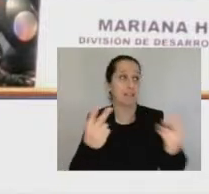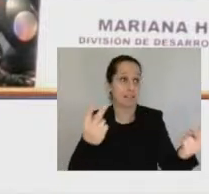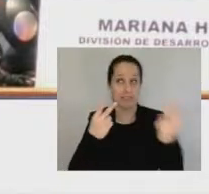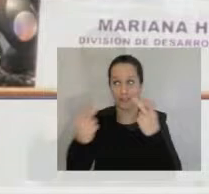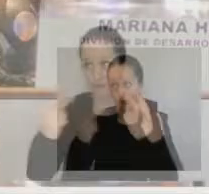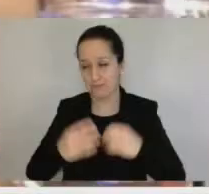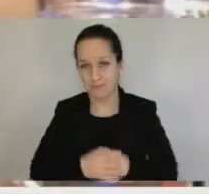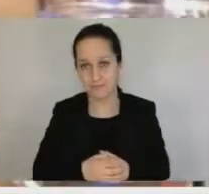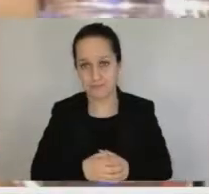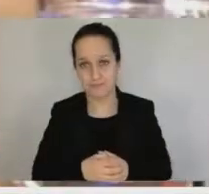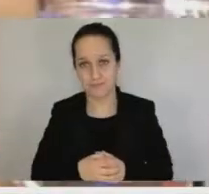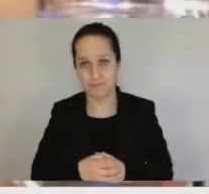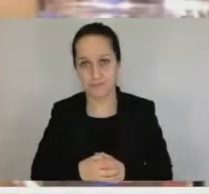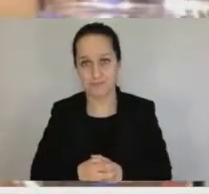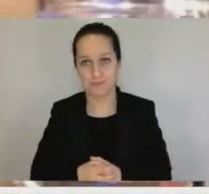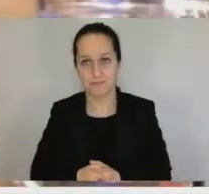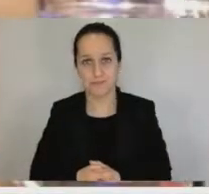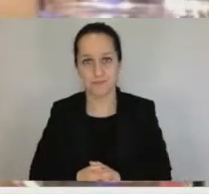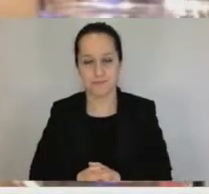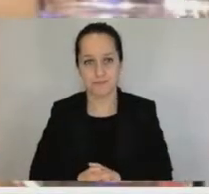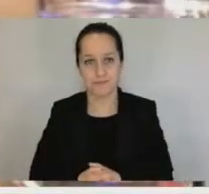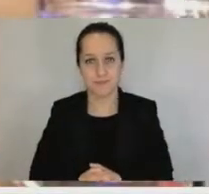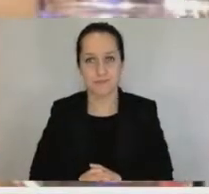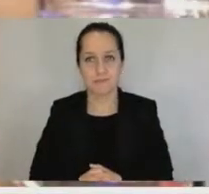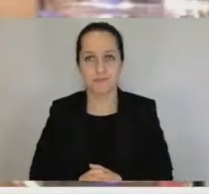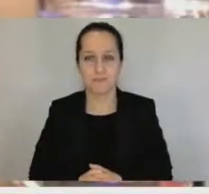it. Thank you for your attention.